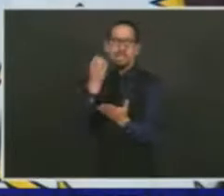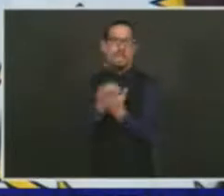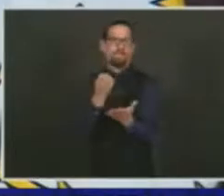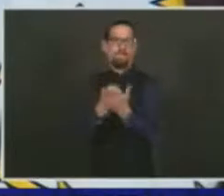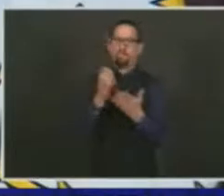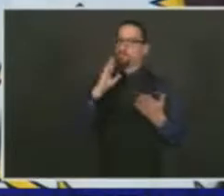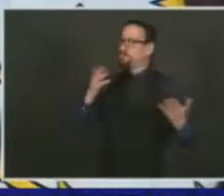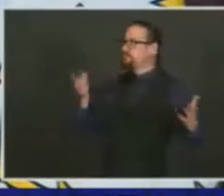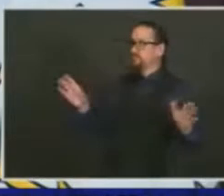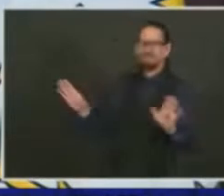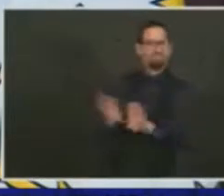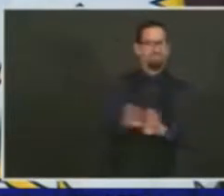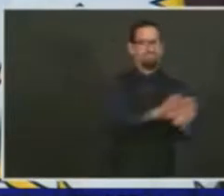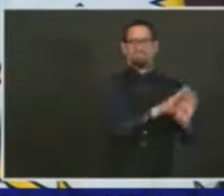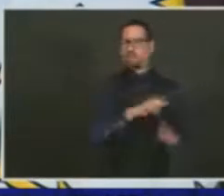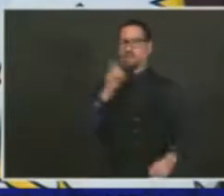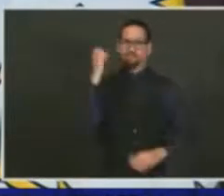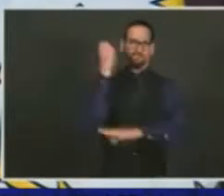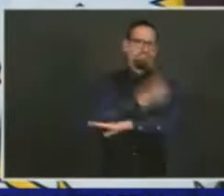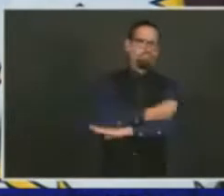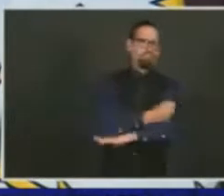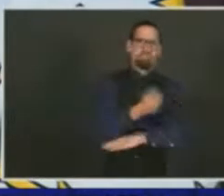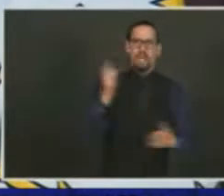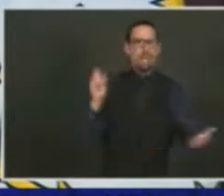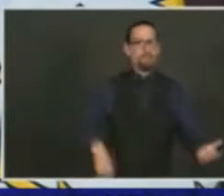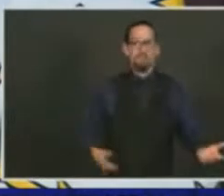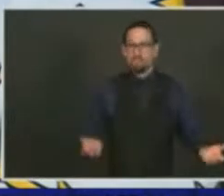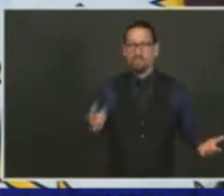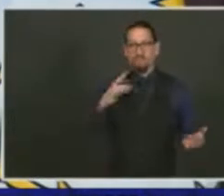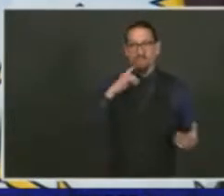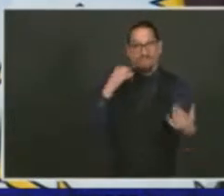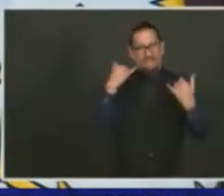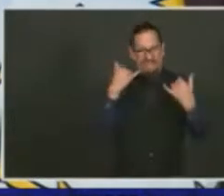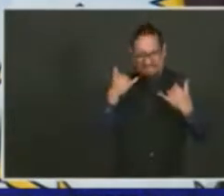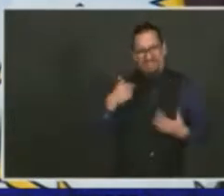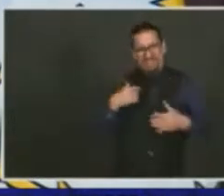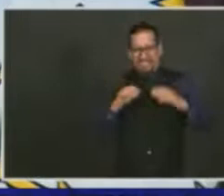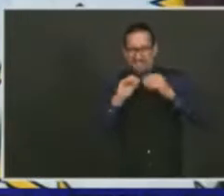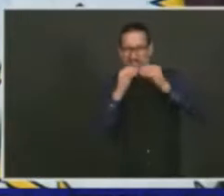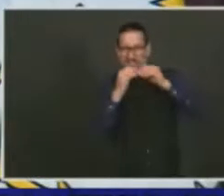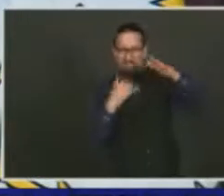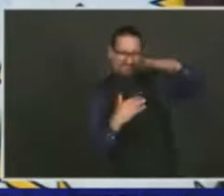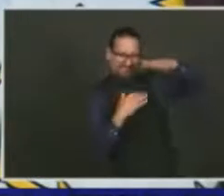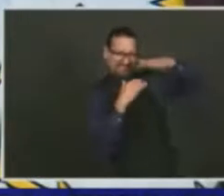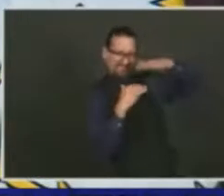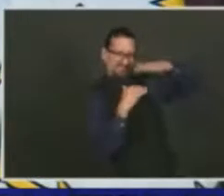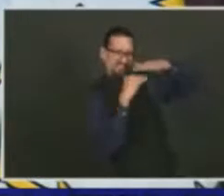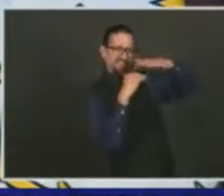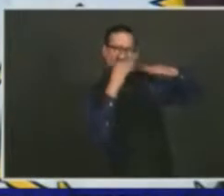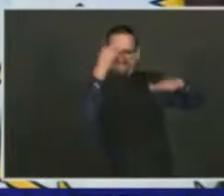On the trajectory we are on, that could happen in a week or two.